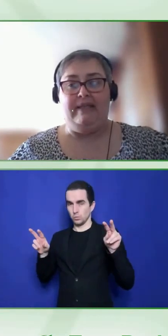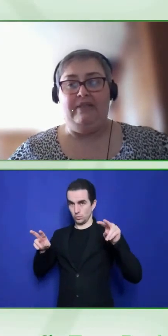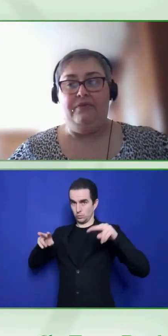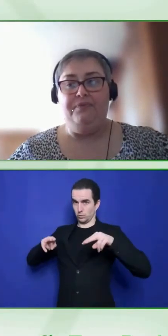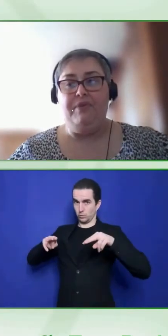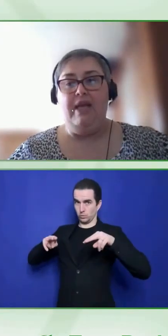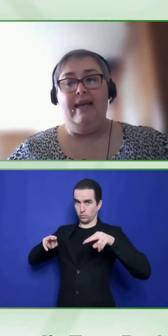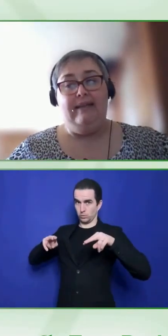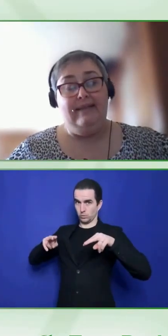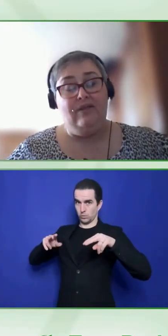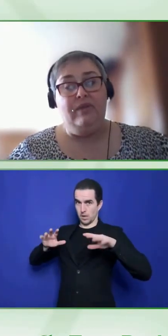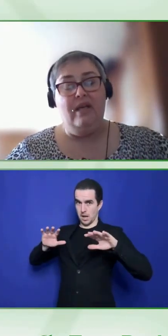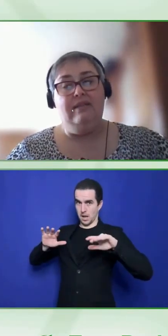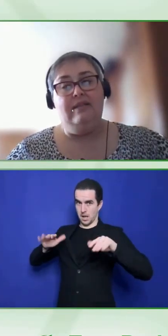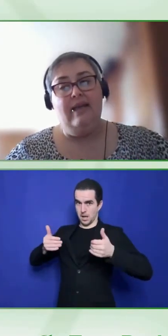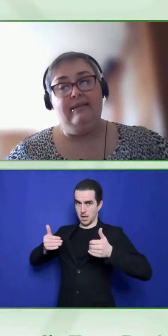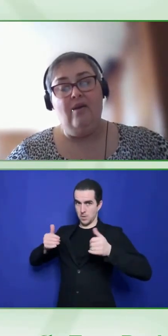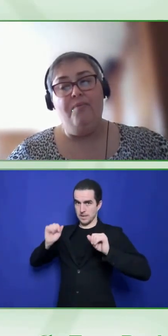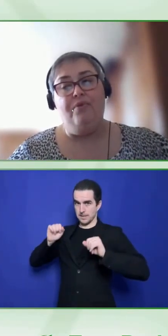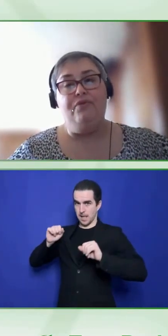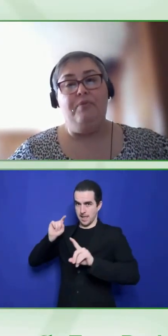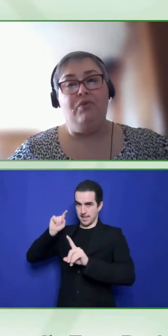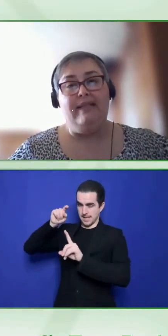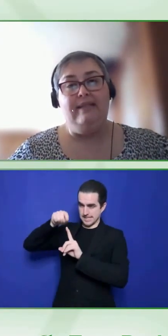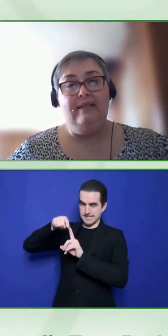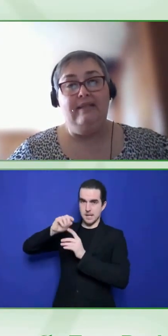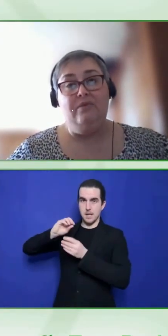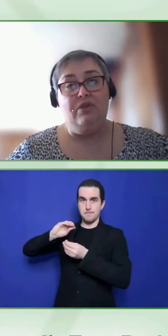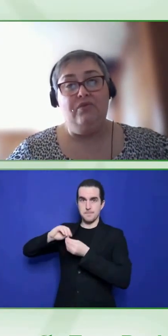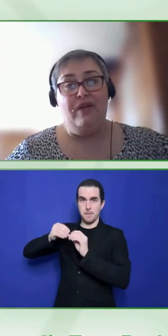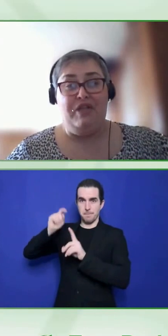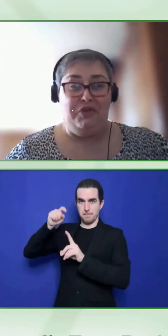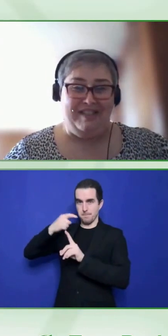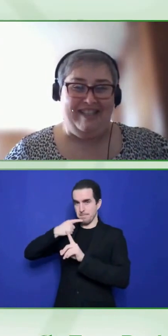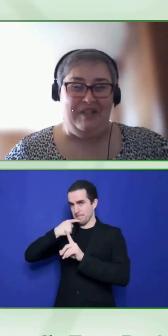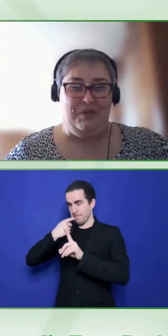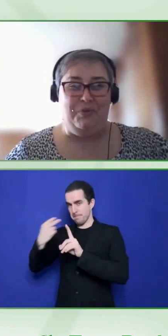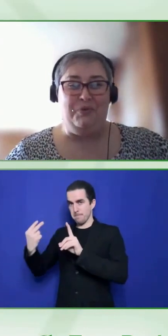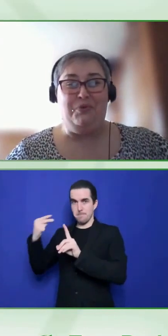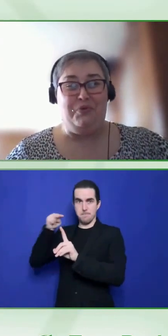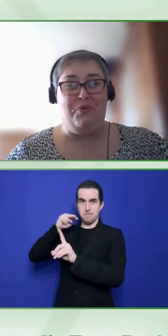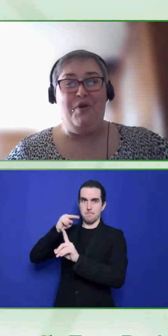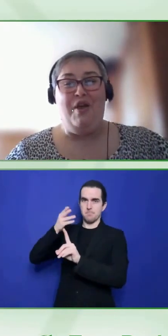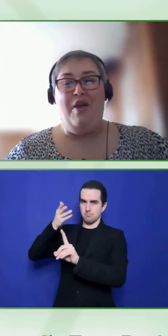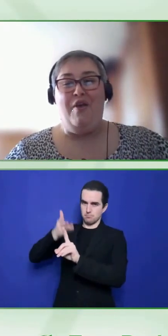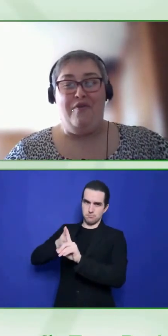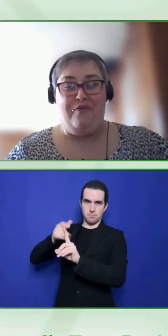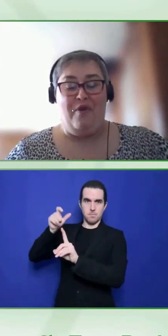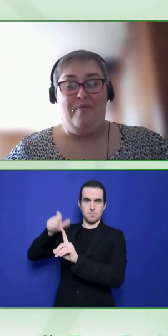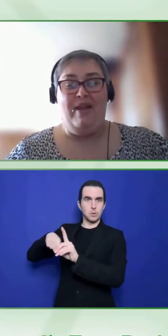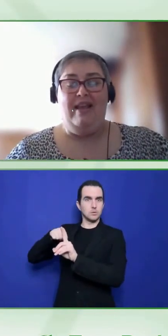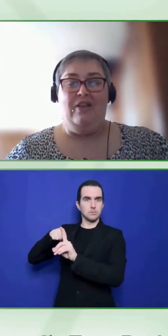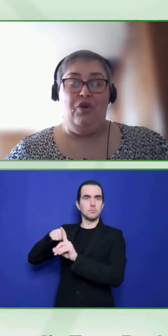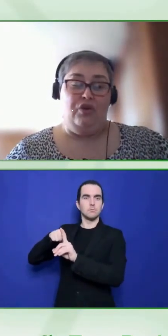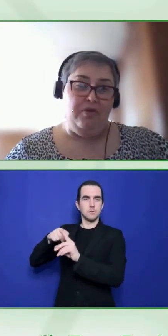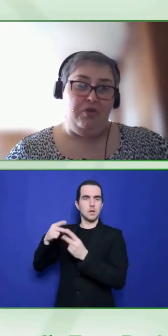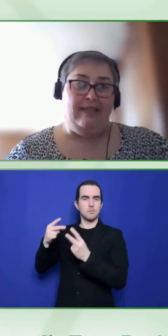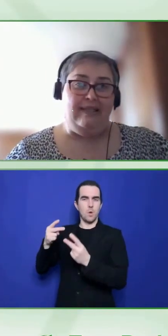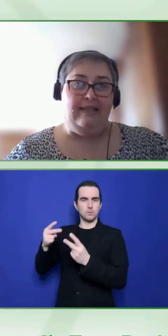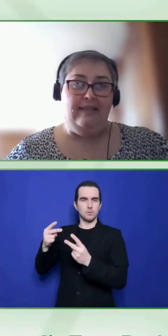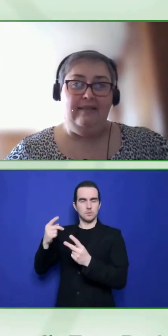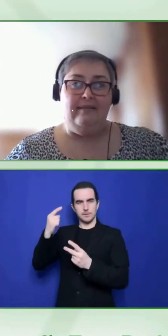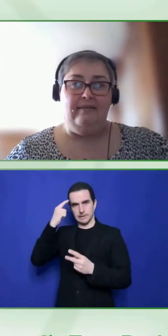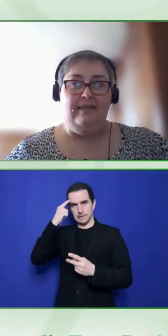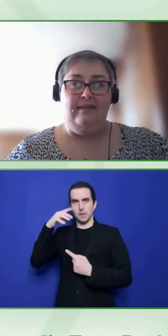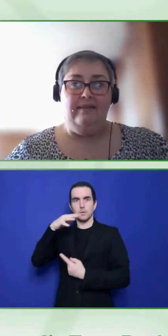thematic perspective. And in that regard, the example of Human Rights City was very interesting to draw from.